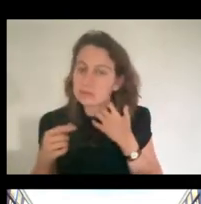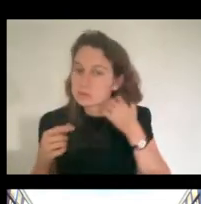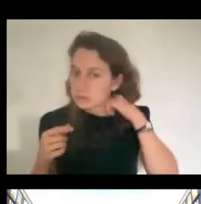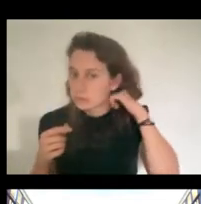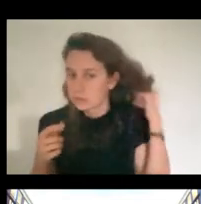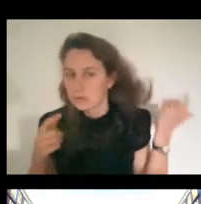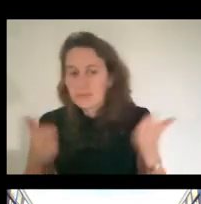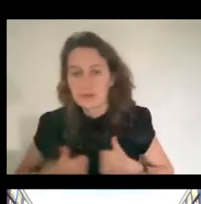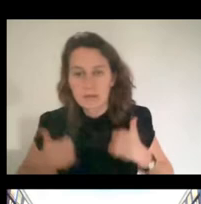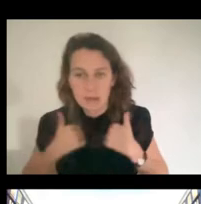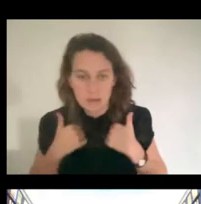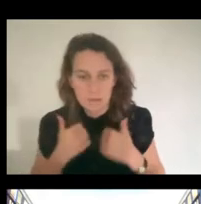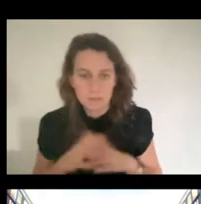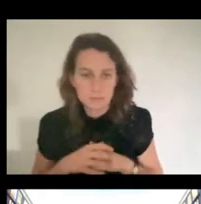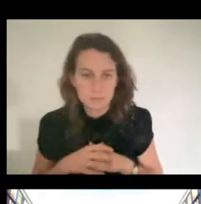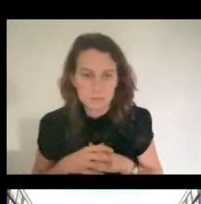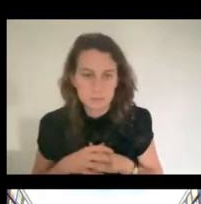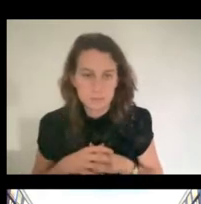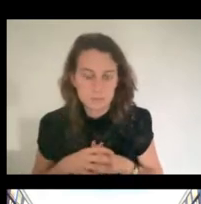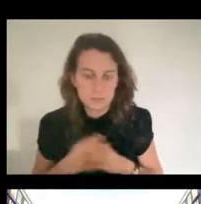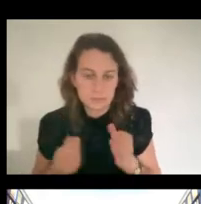life of the plants.